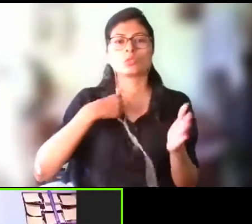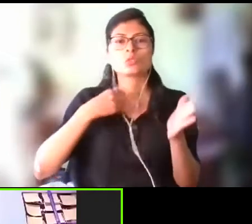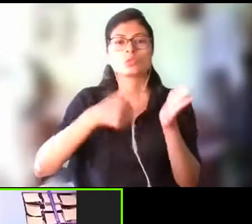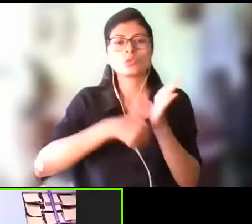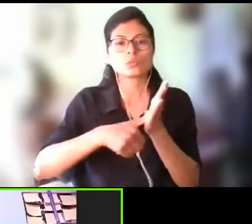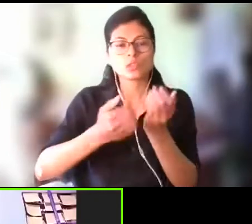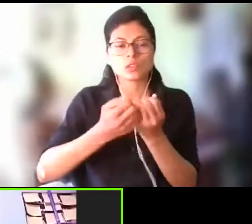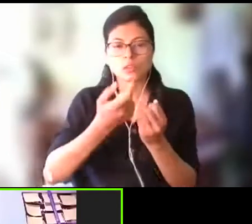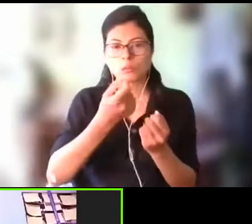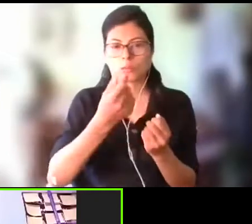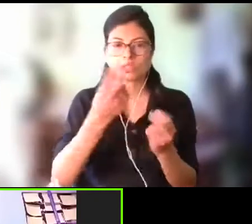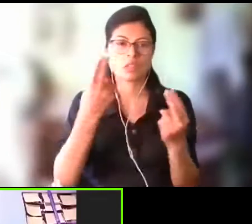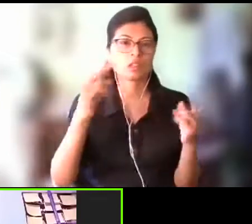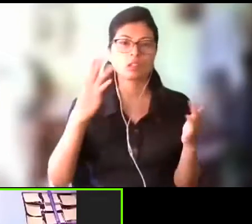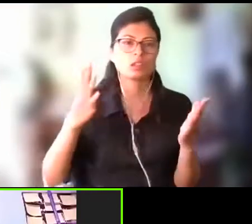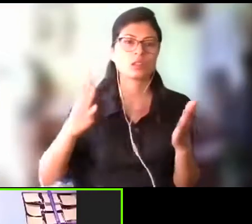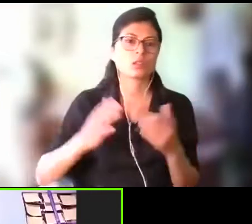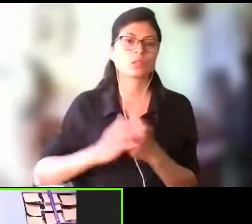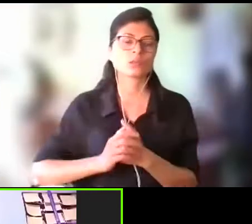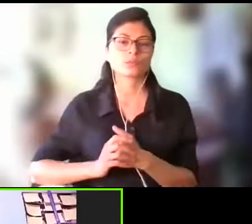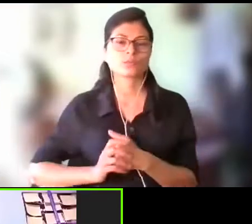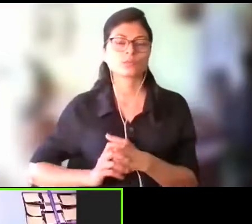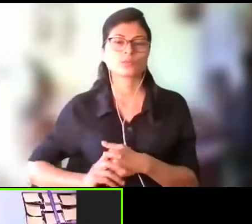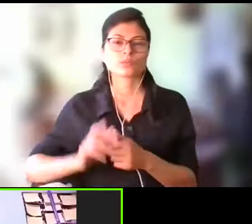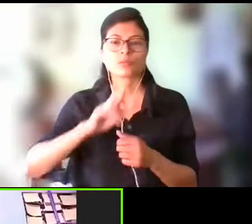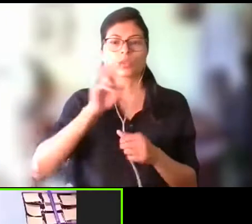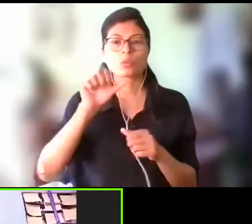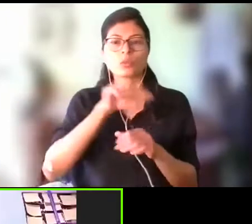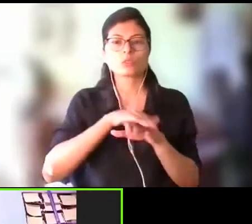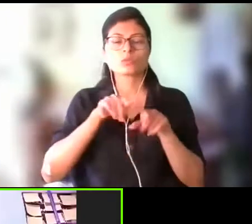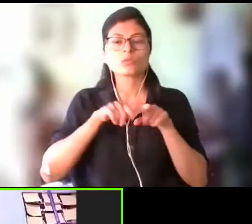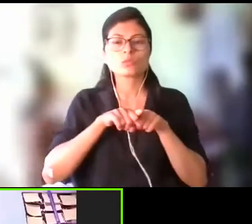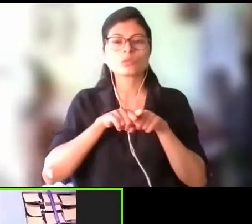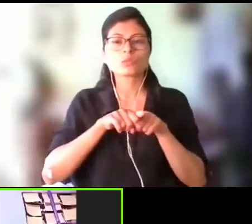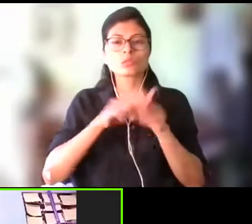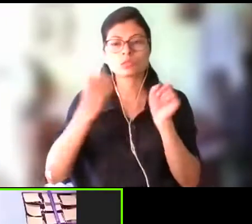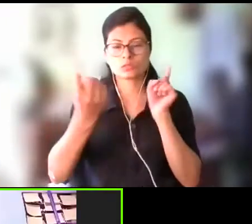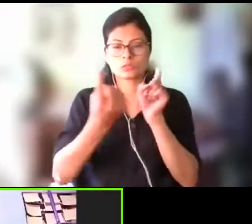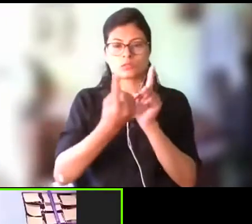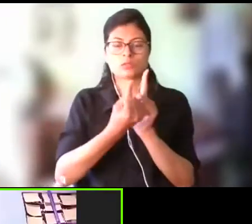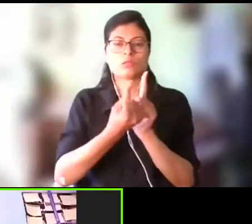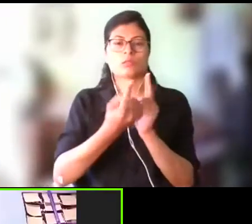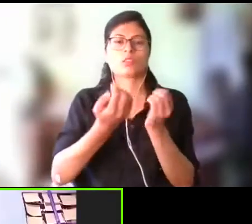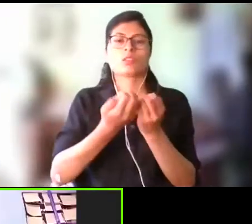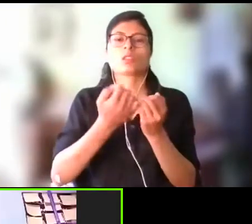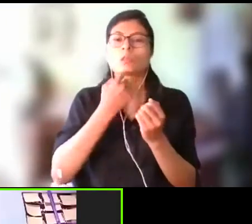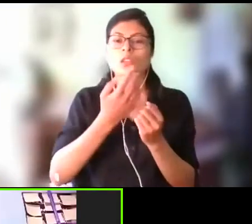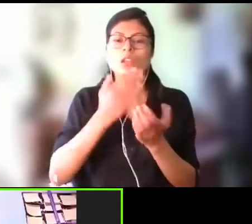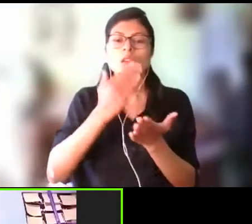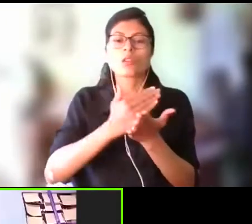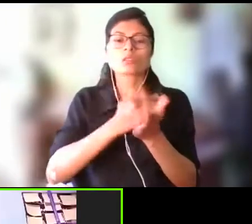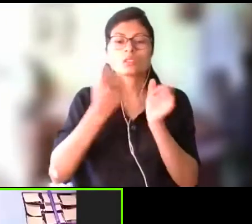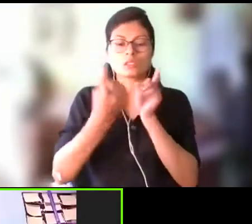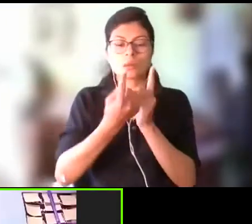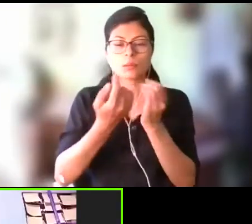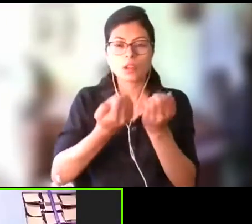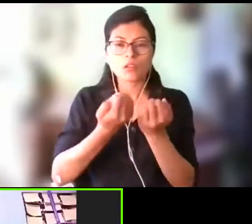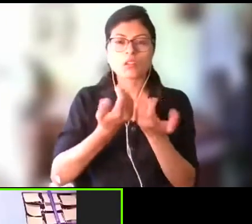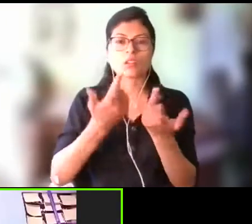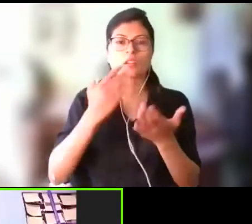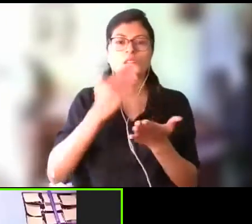to handle the situation. So what we've been doing in these communities over the years,